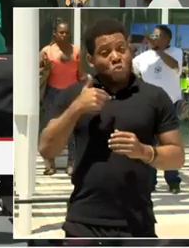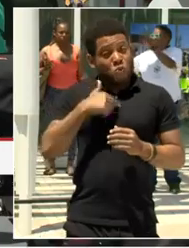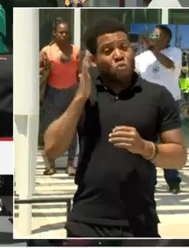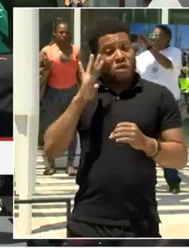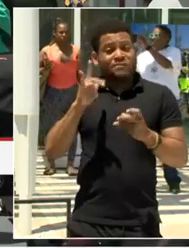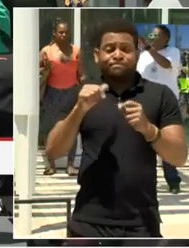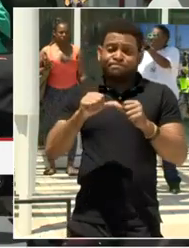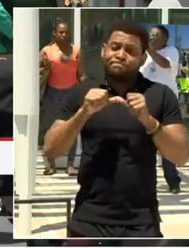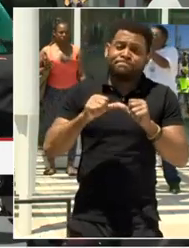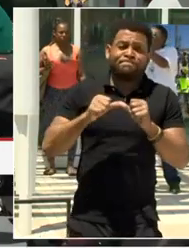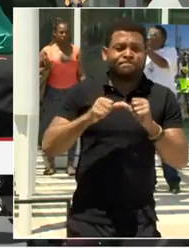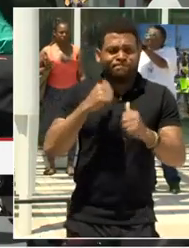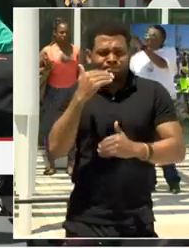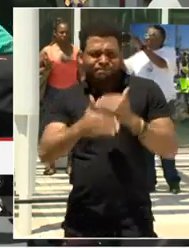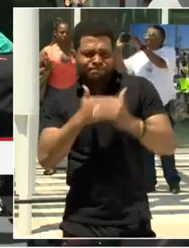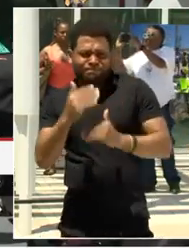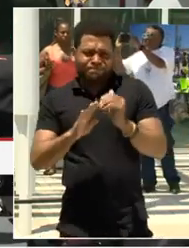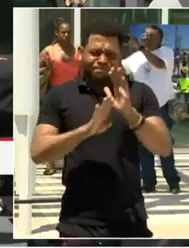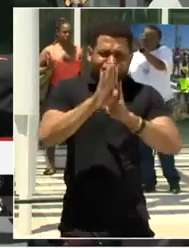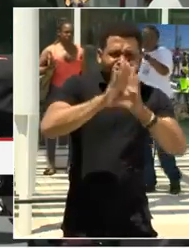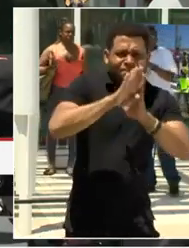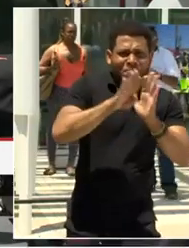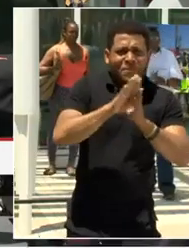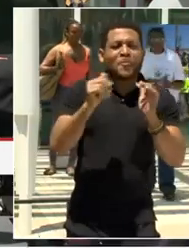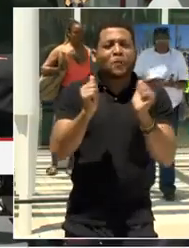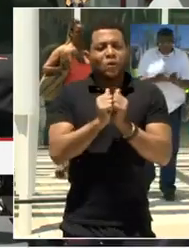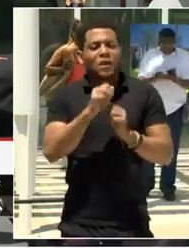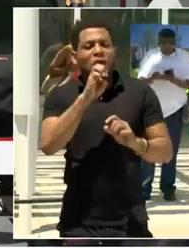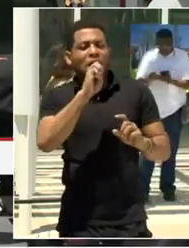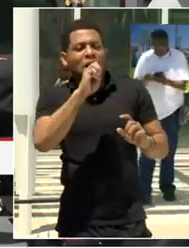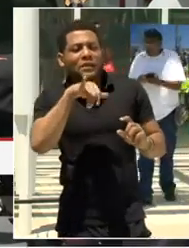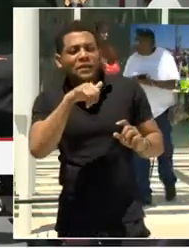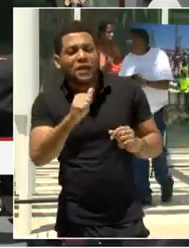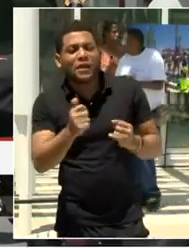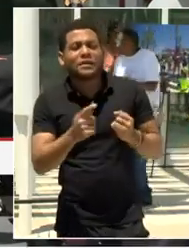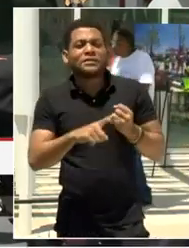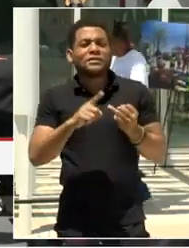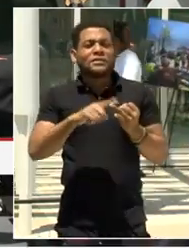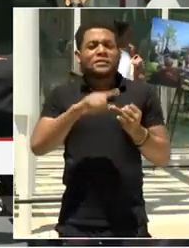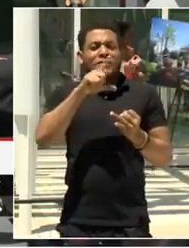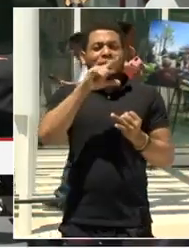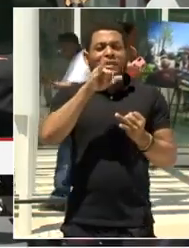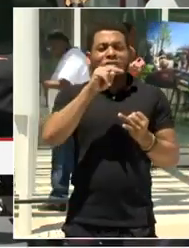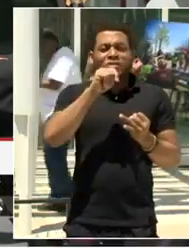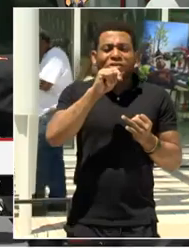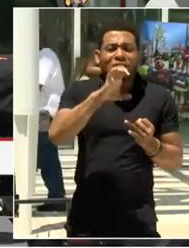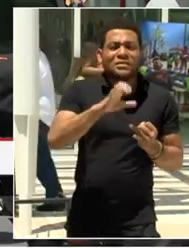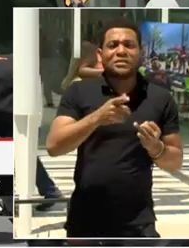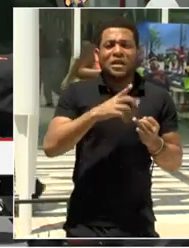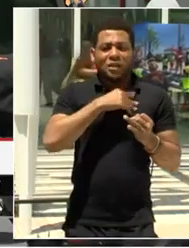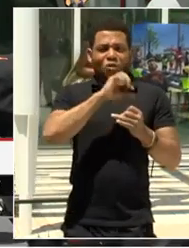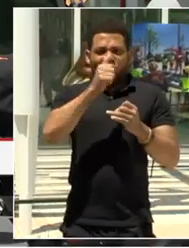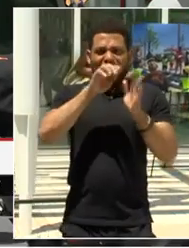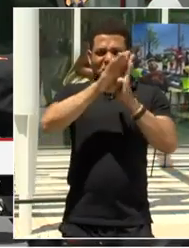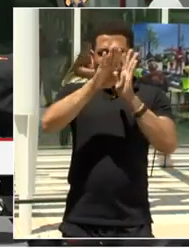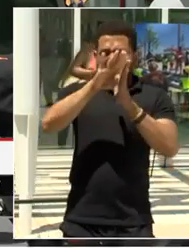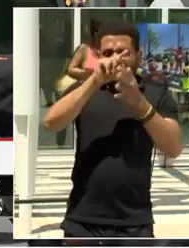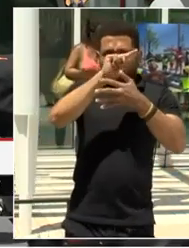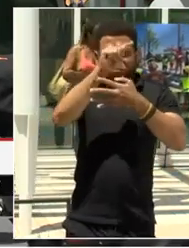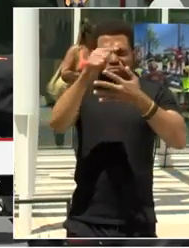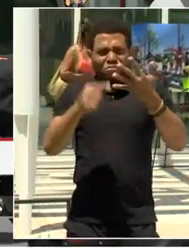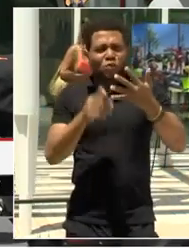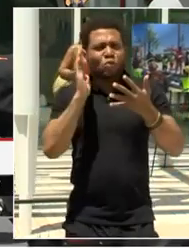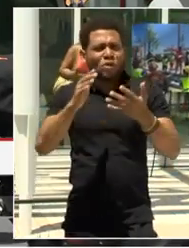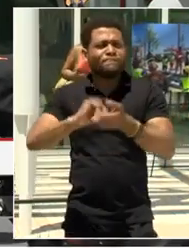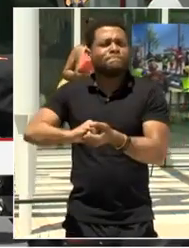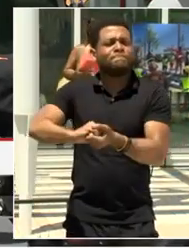at EYA, Jair Lynch, and Trammell Crow to deliver on all of the parts of this project.